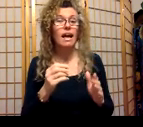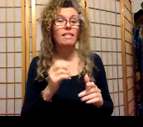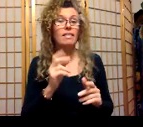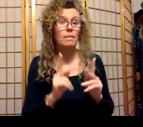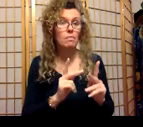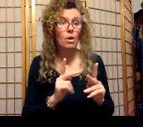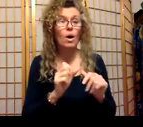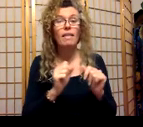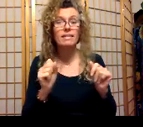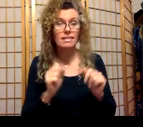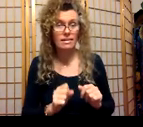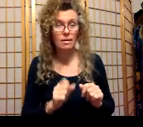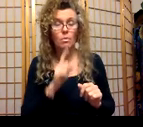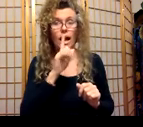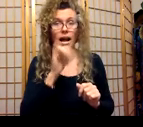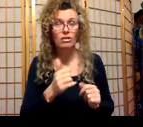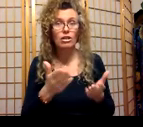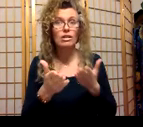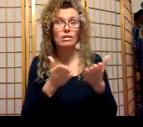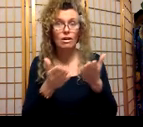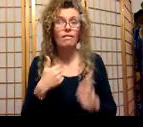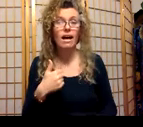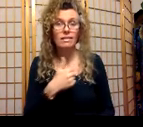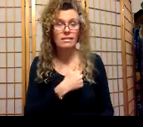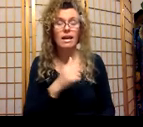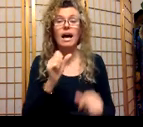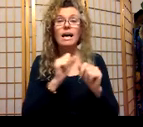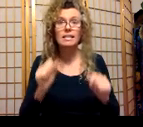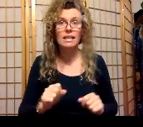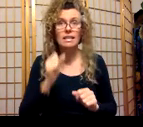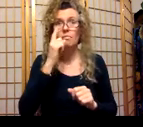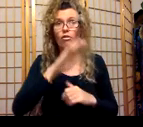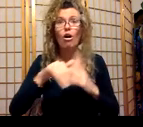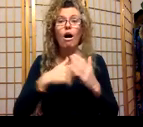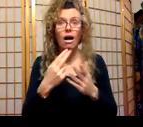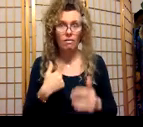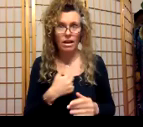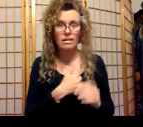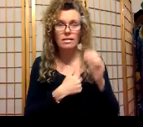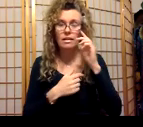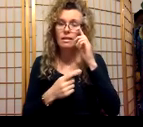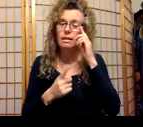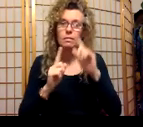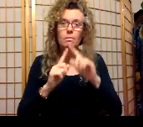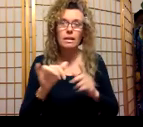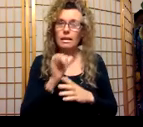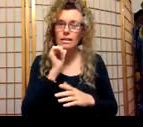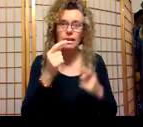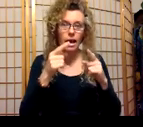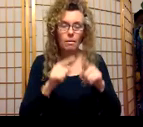would actually serve us. A system for all of us. But that doesn't